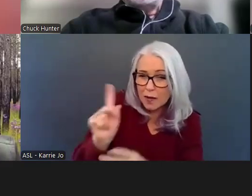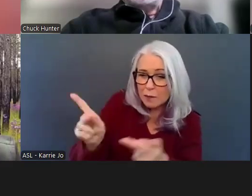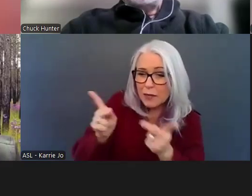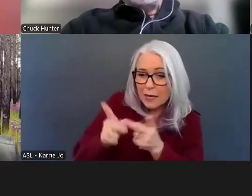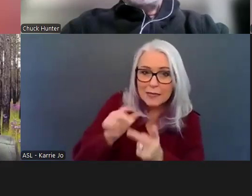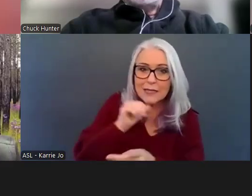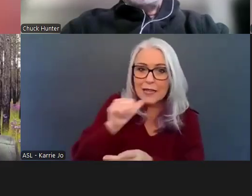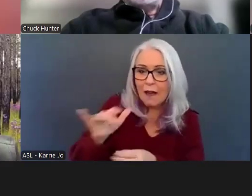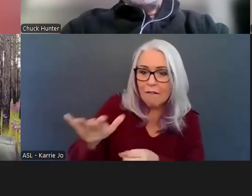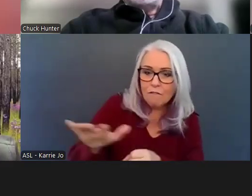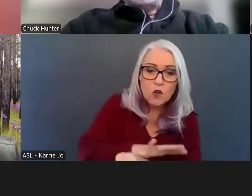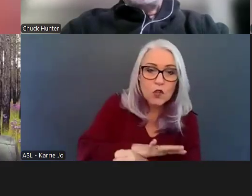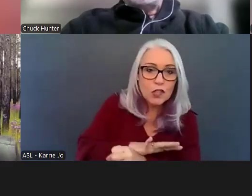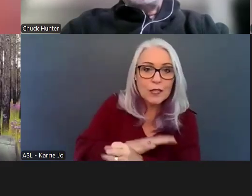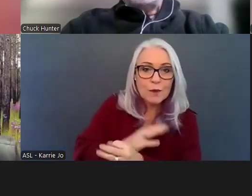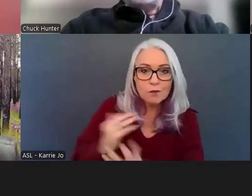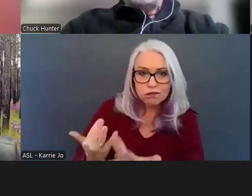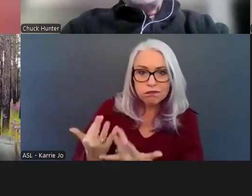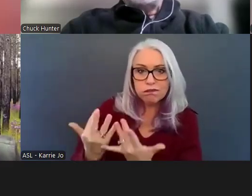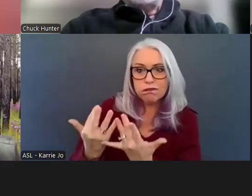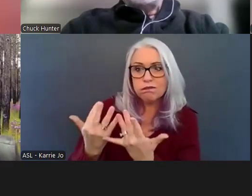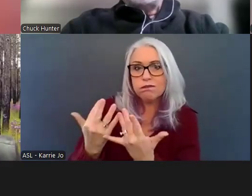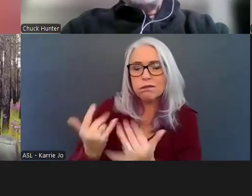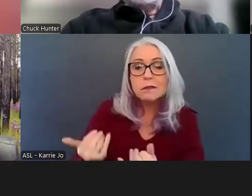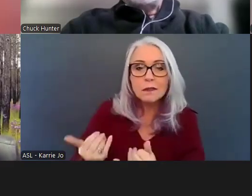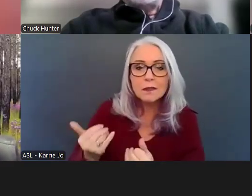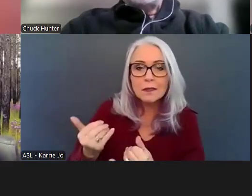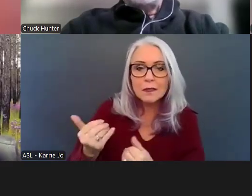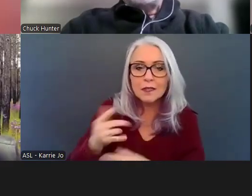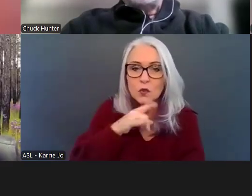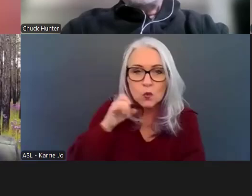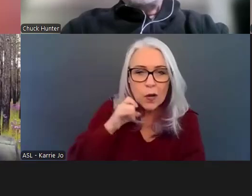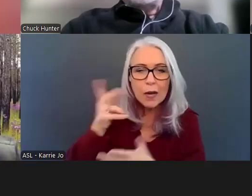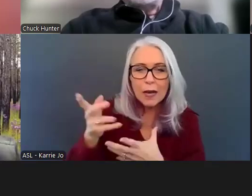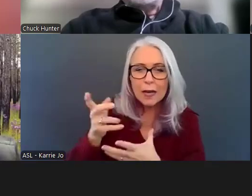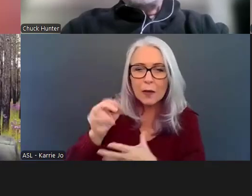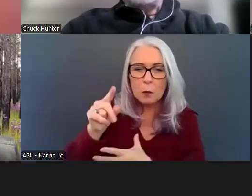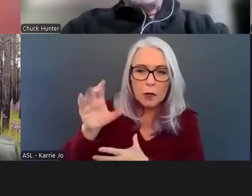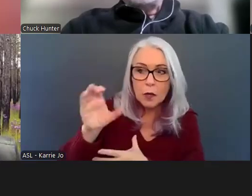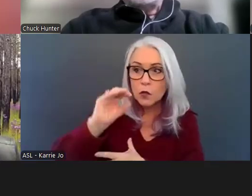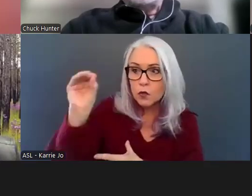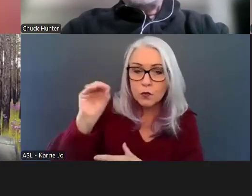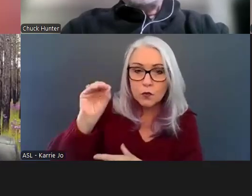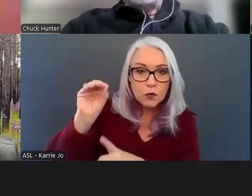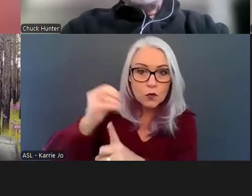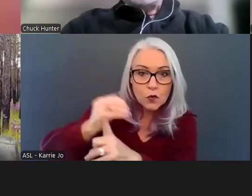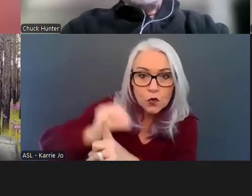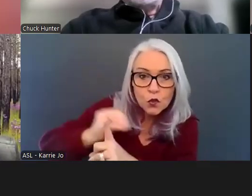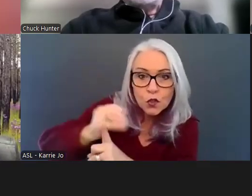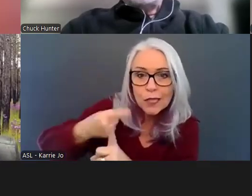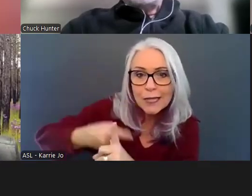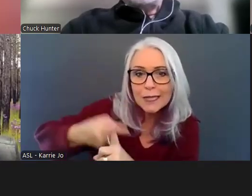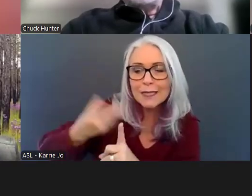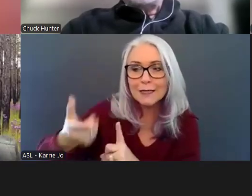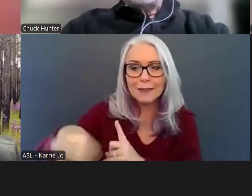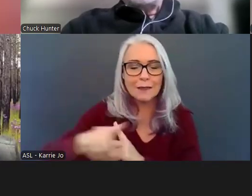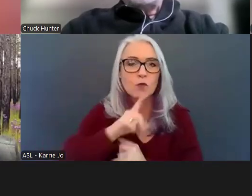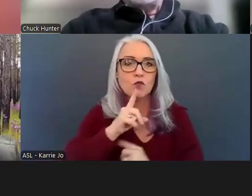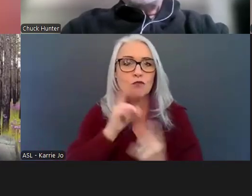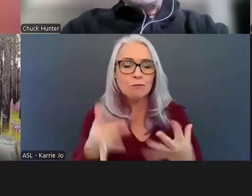fry, when it's 100 degrees, and you've just planted that area. And so it can be an important